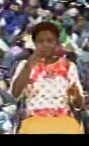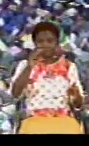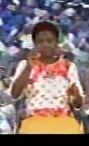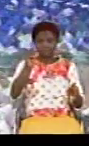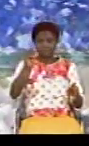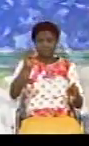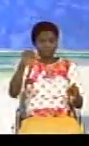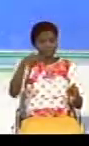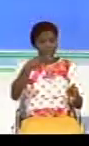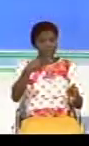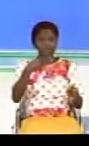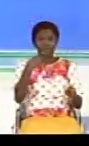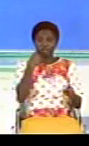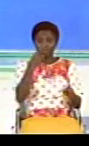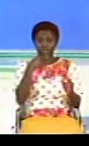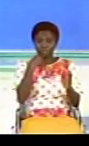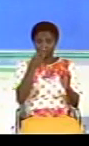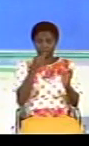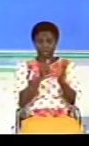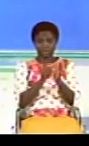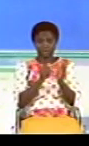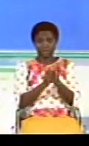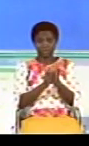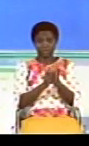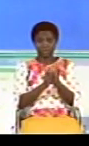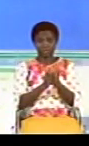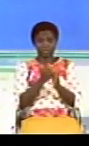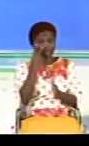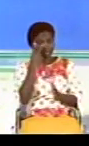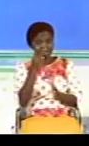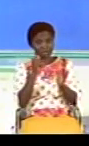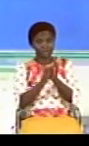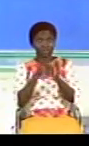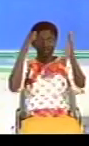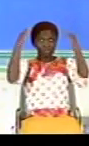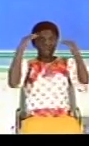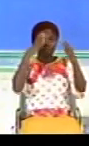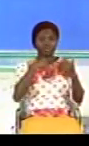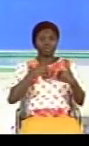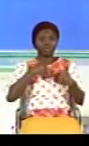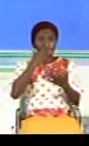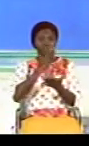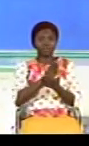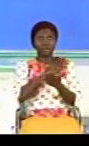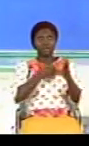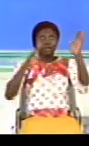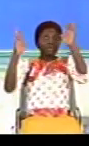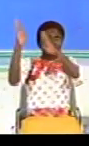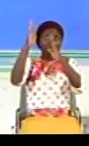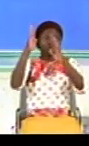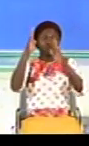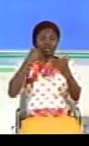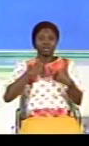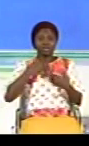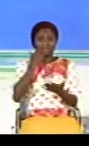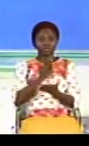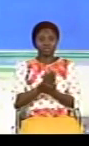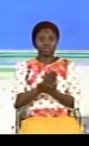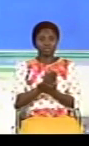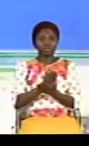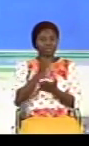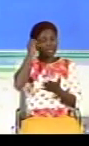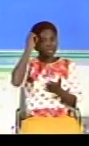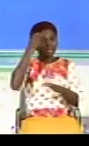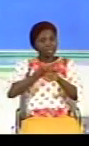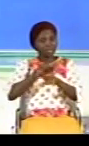and the thunders were ceased, he sinned yet more and hardened his